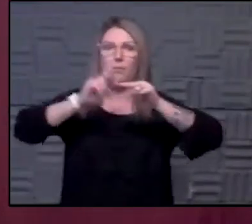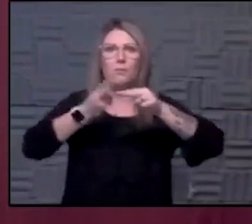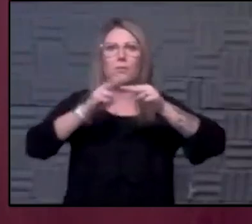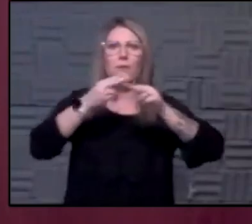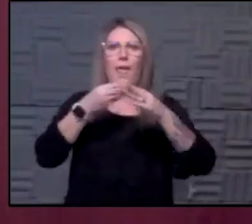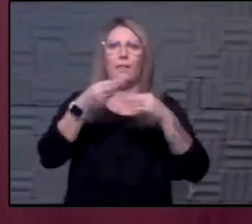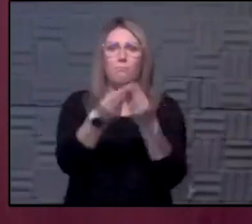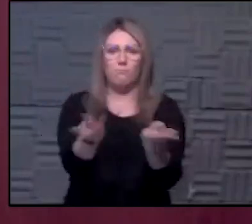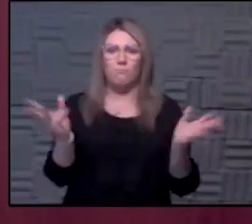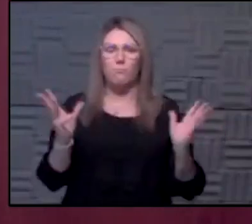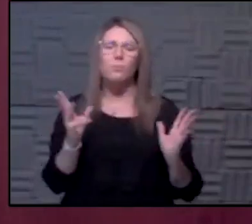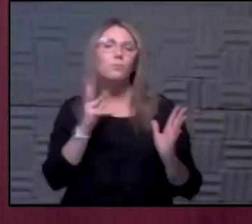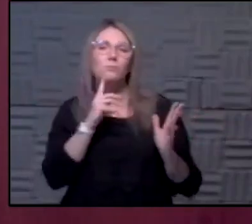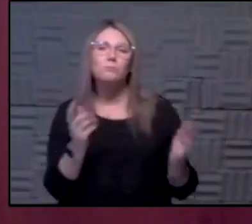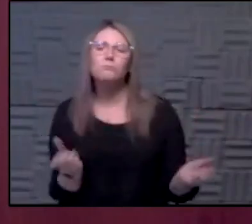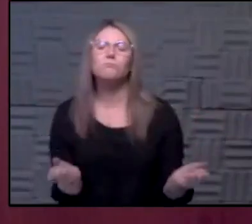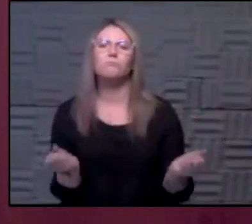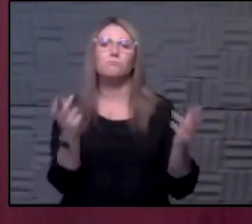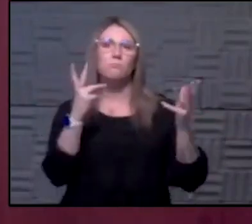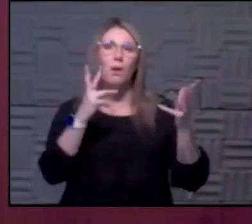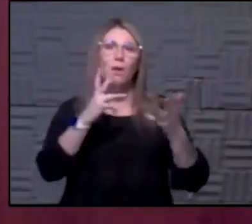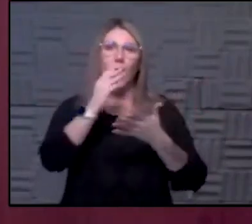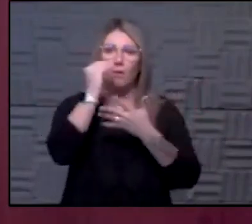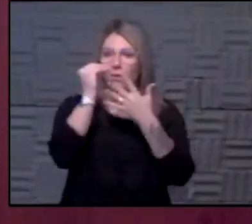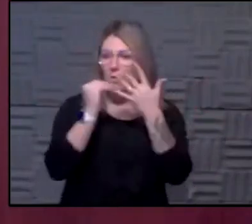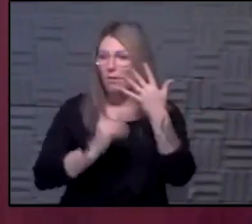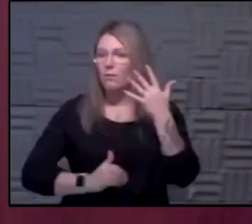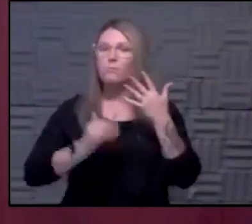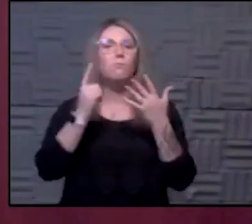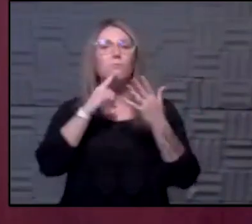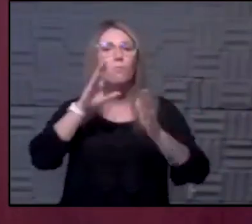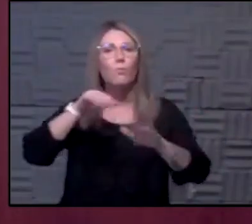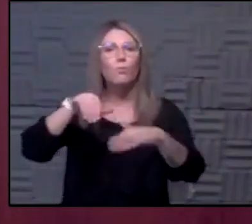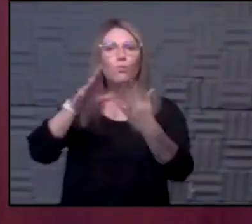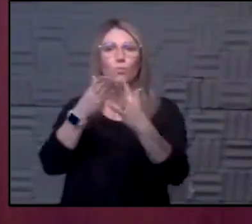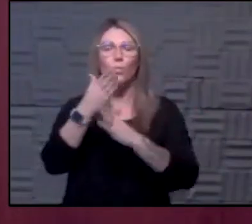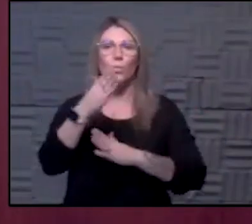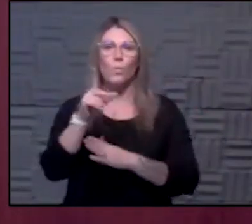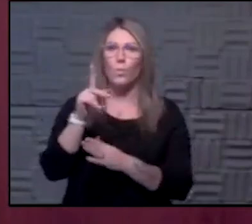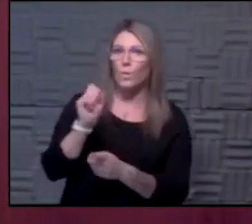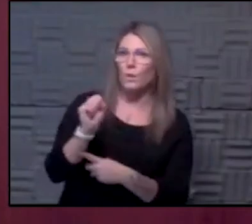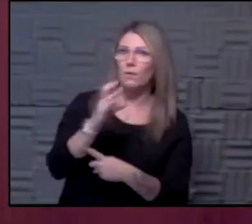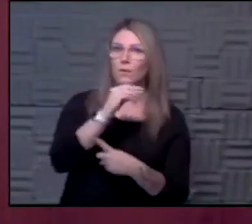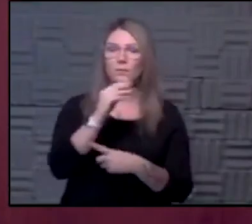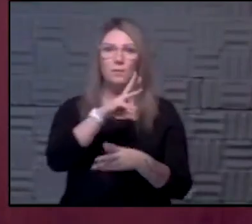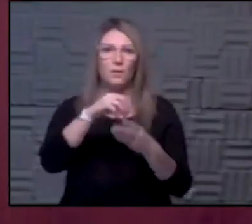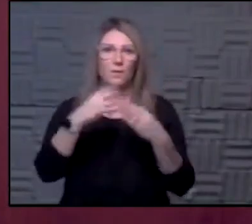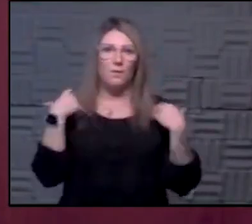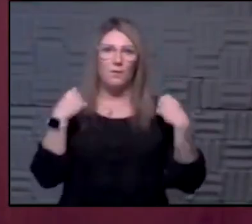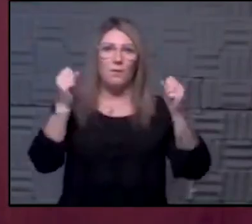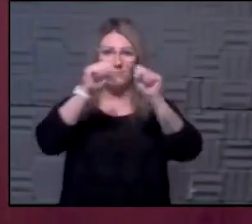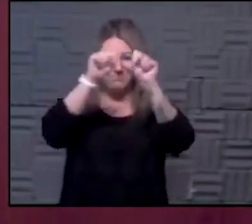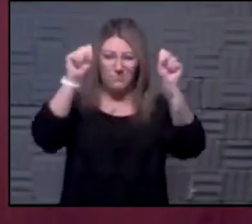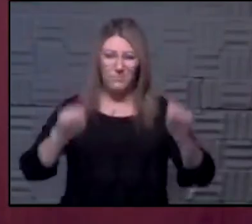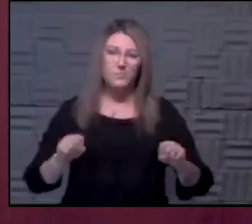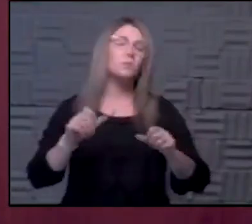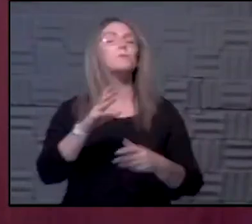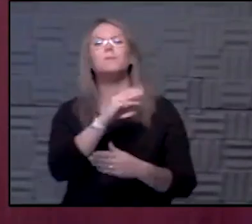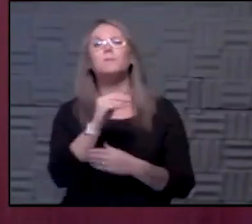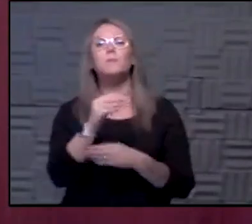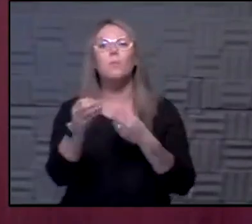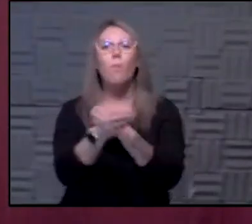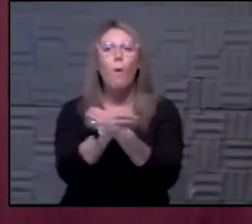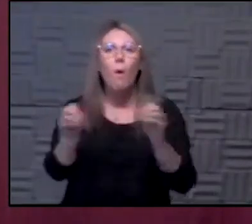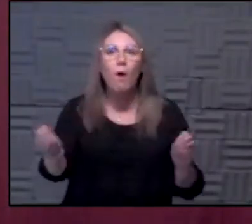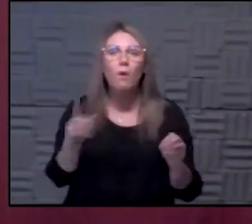that there will be a multi-phased approach throughout Kansas that will involve health systems, offices, as well as